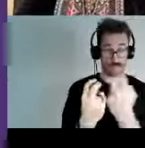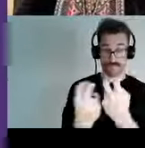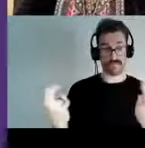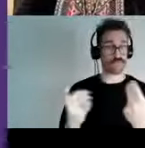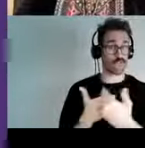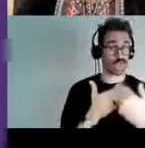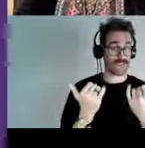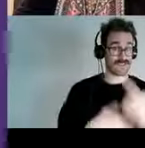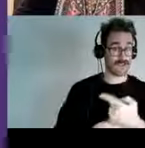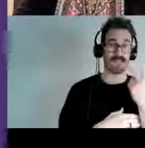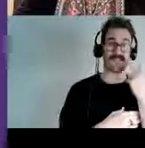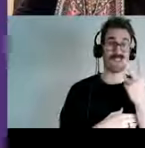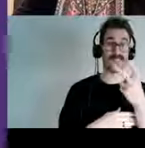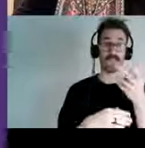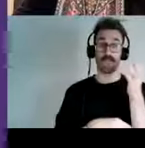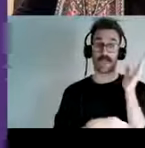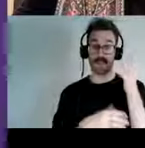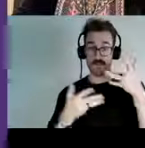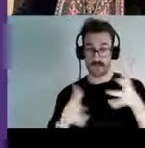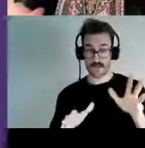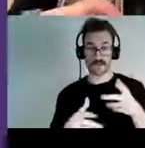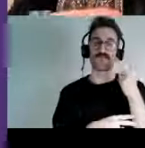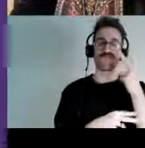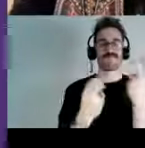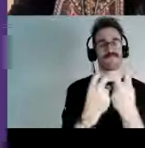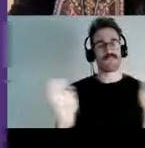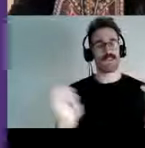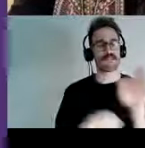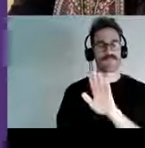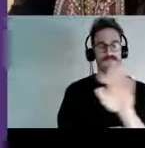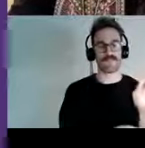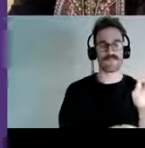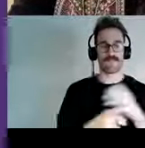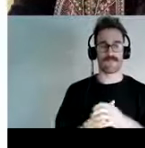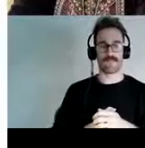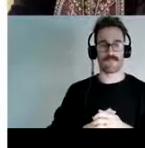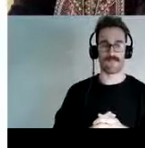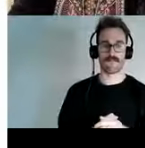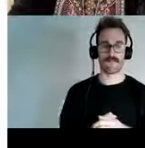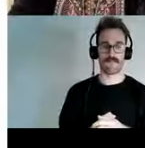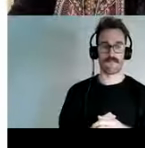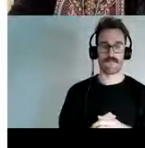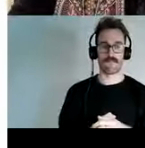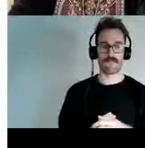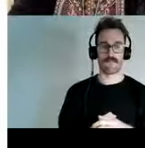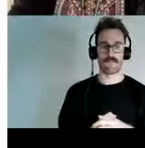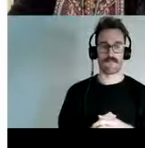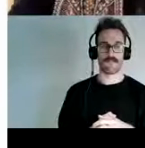the short presentation from Margaret, and I'm going to turn it over to her to start the presentation.